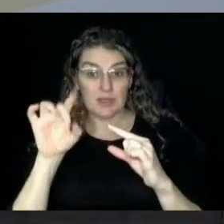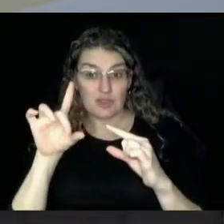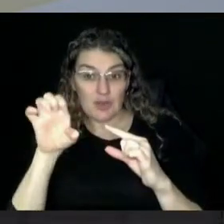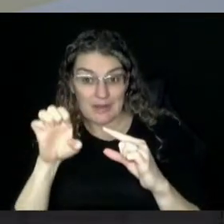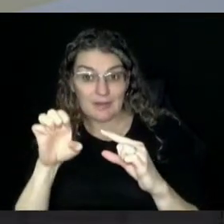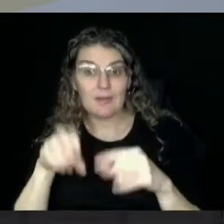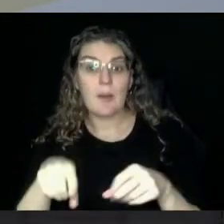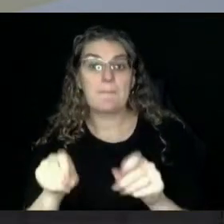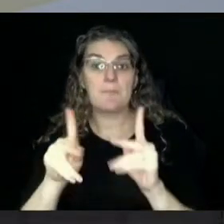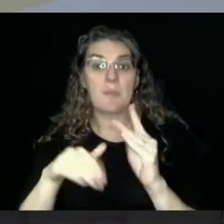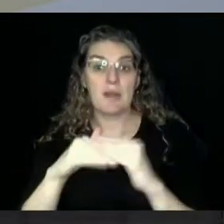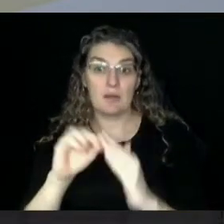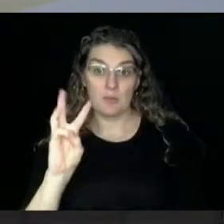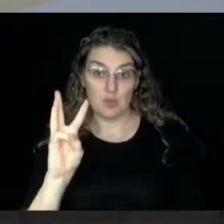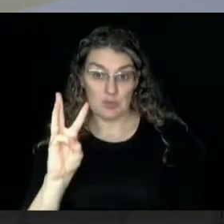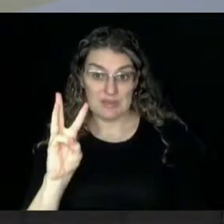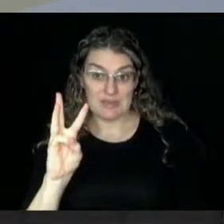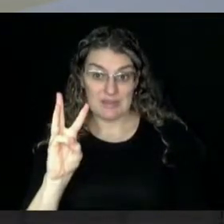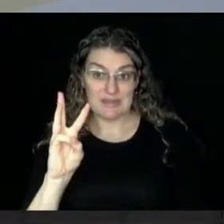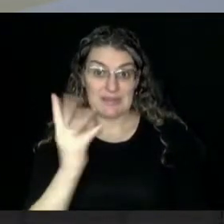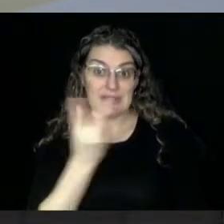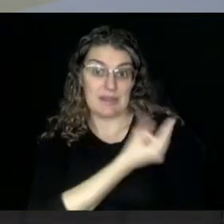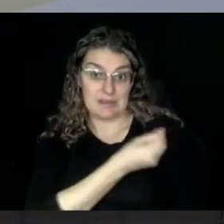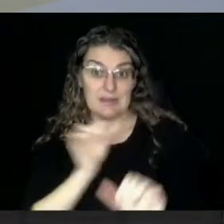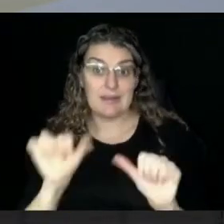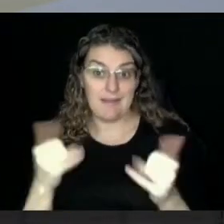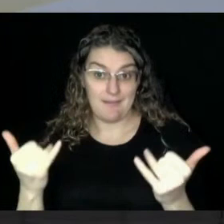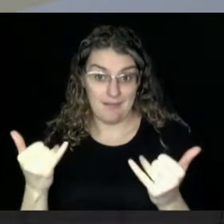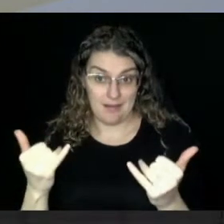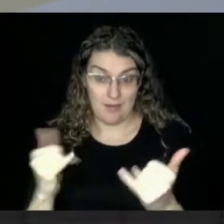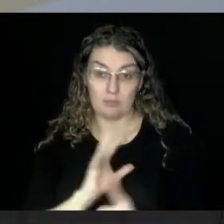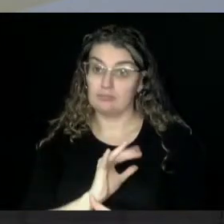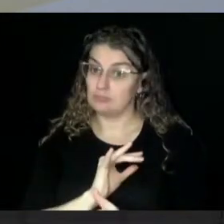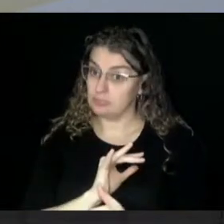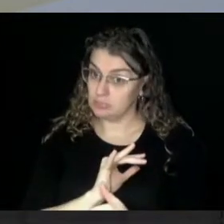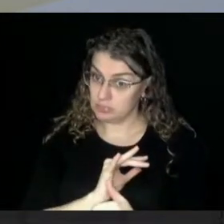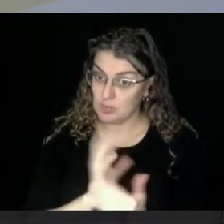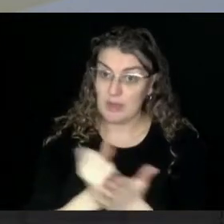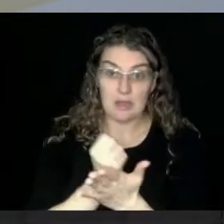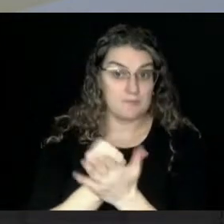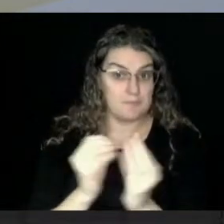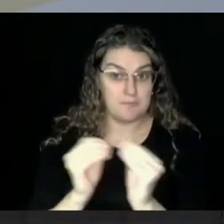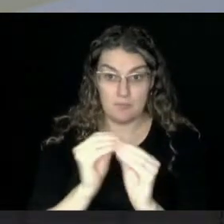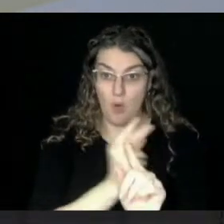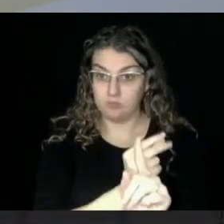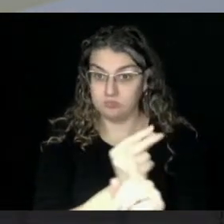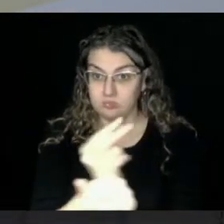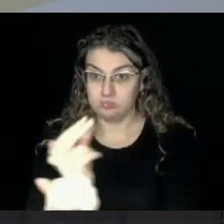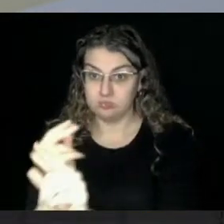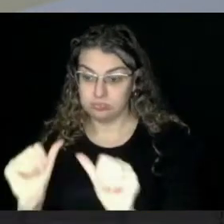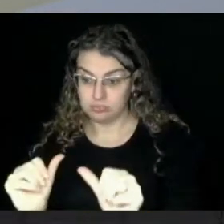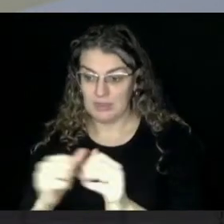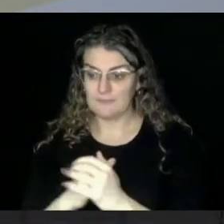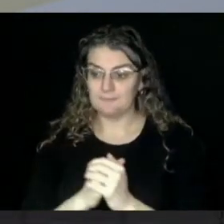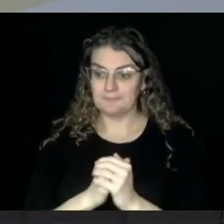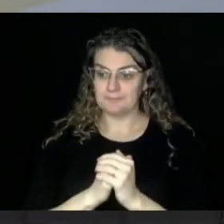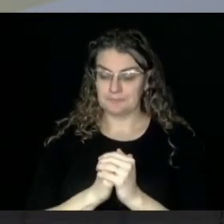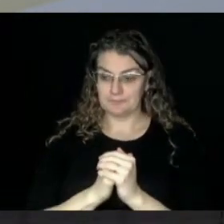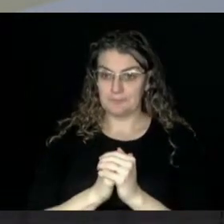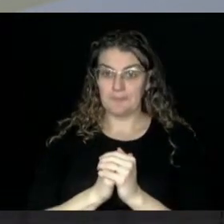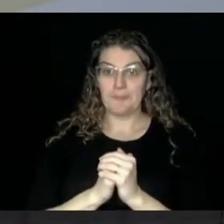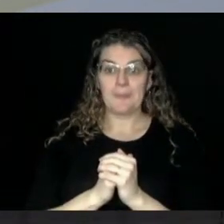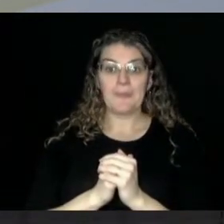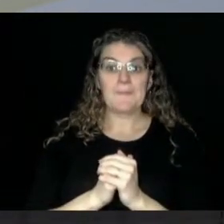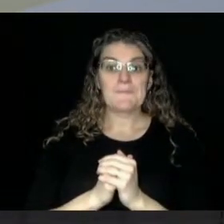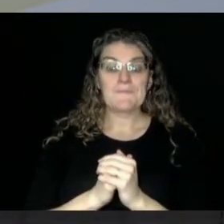well. I know confirmation of the March Moderna vaccine shipments is outstanding, but we anticipate hearing shortly,